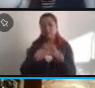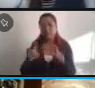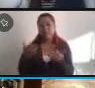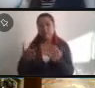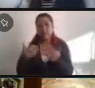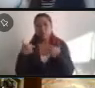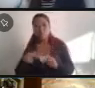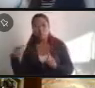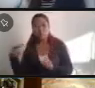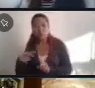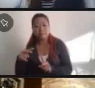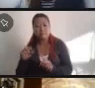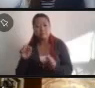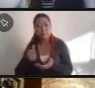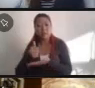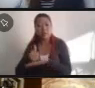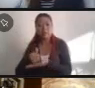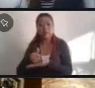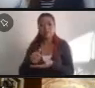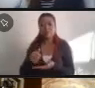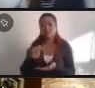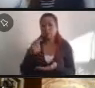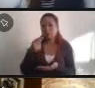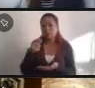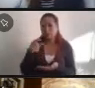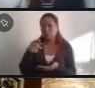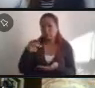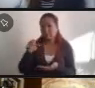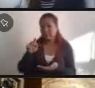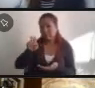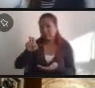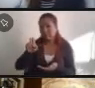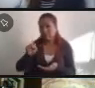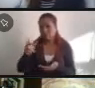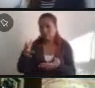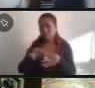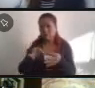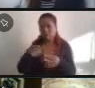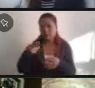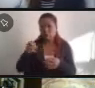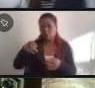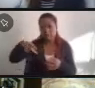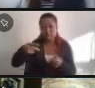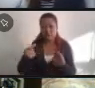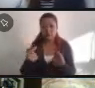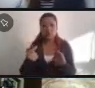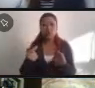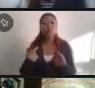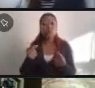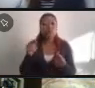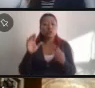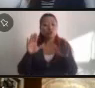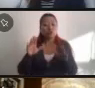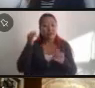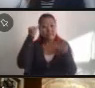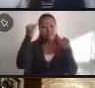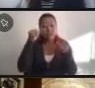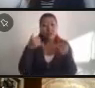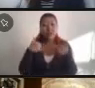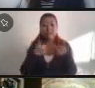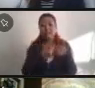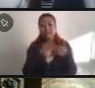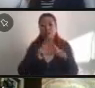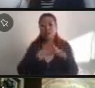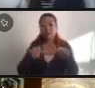I agree. It sounds like a great idea, right? You'd get multiple organ systems that you could treat at the same time: